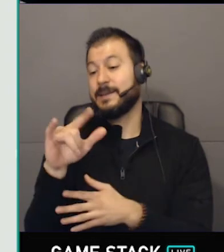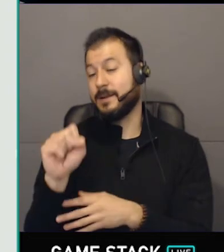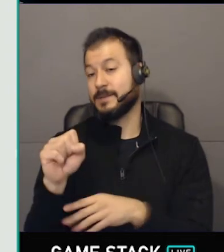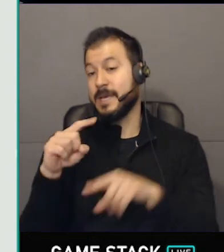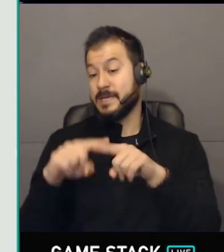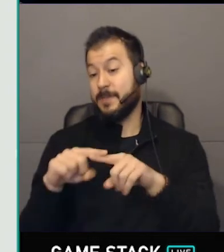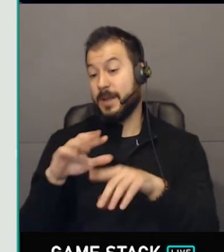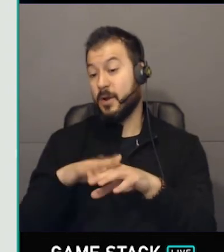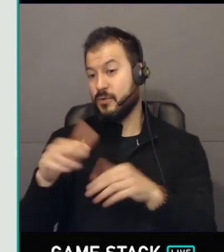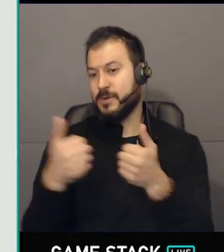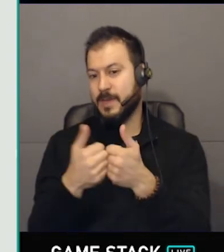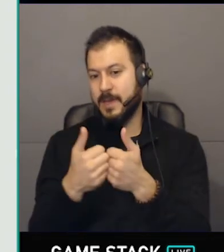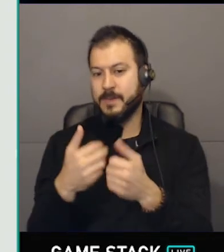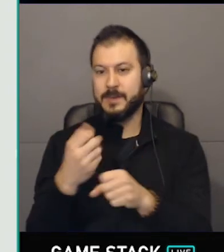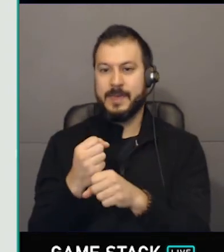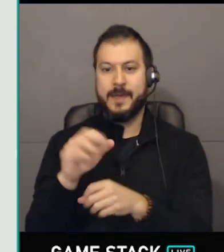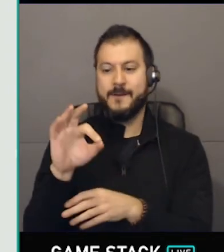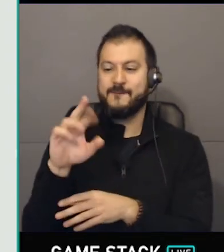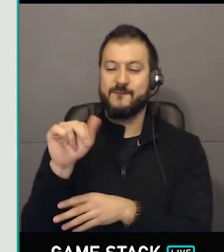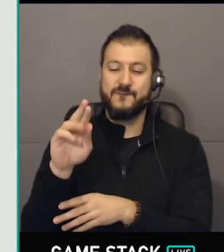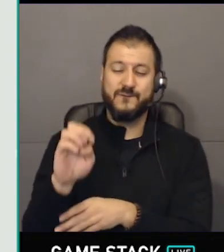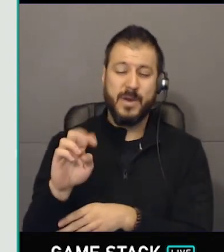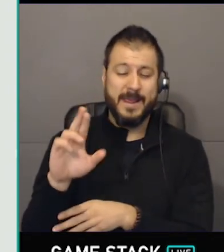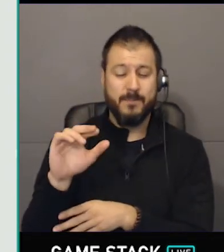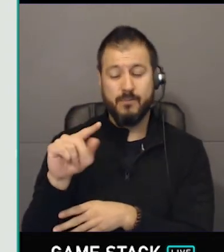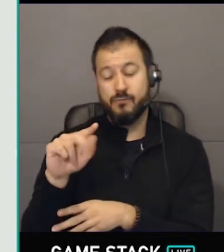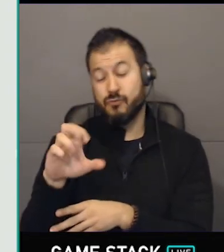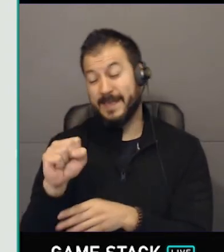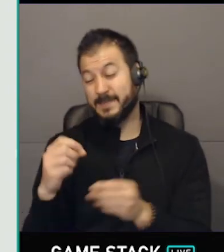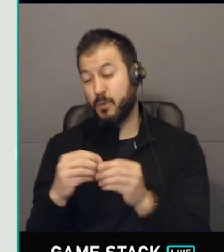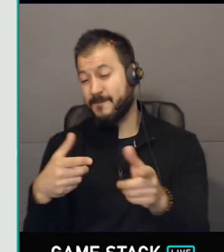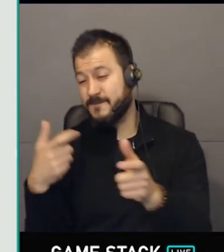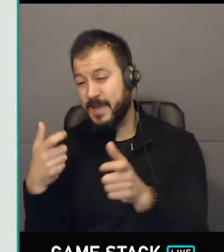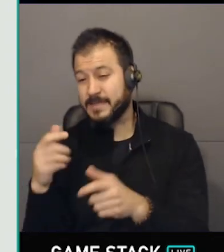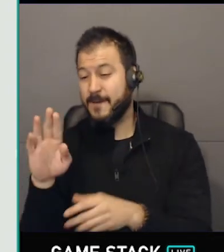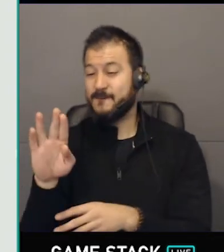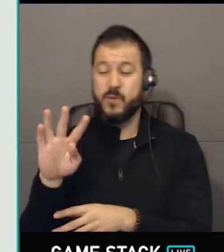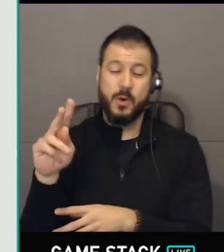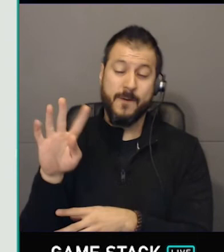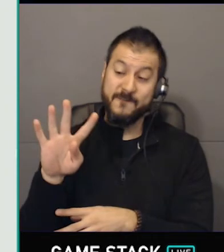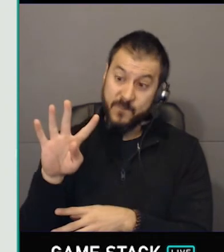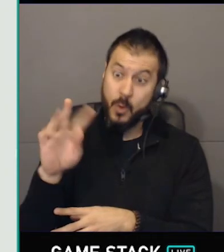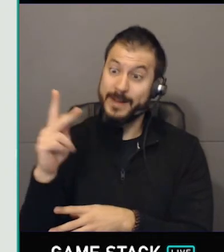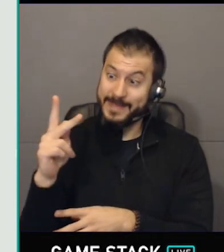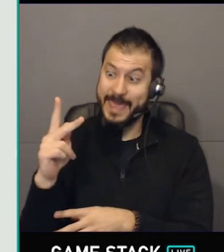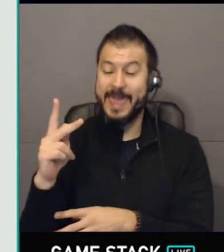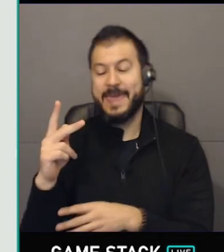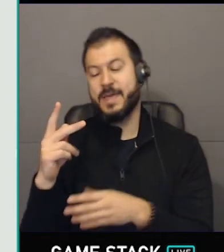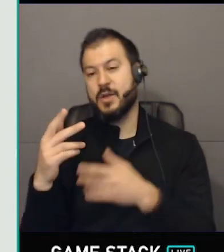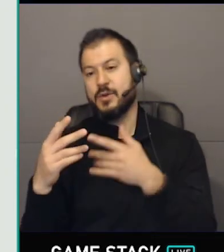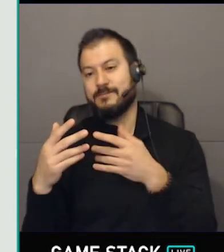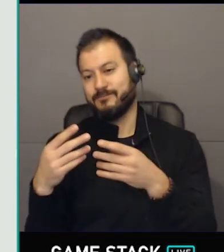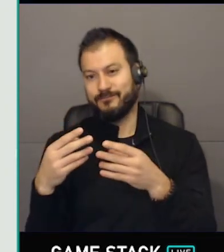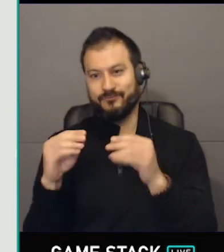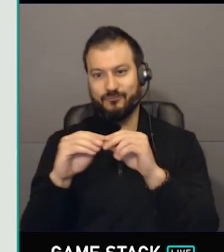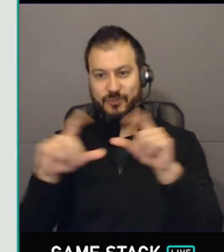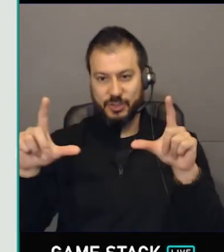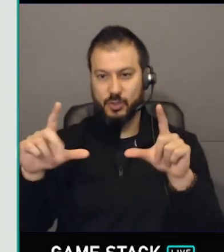get unlocked frame rates, widescreen support, HD and 4K resolution, quick resume, and now high dynamic